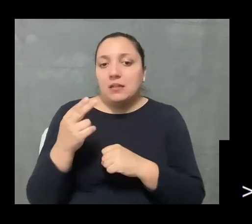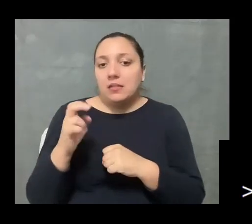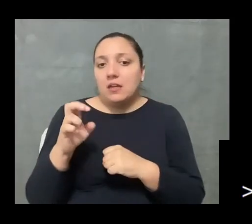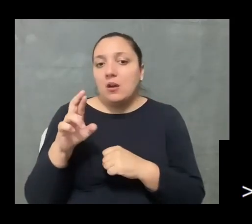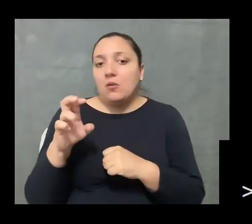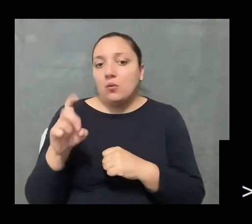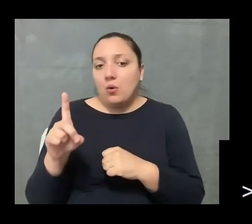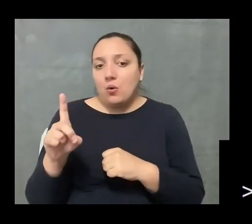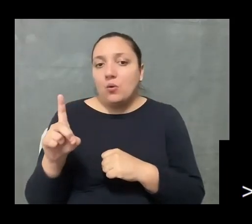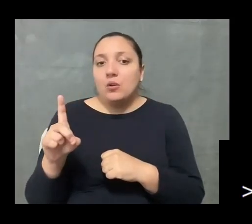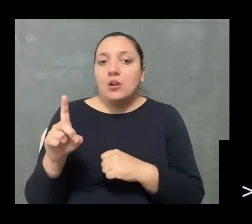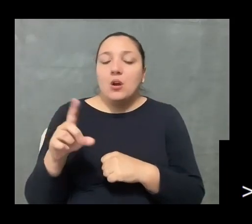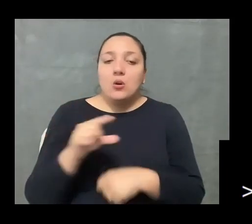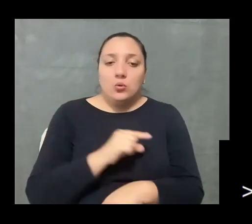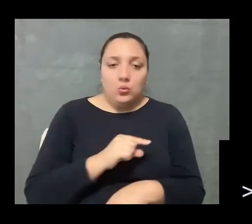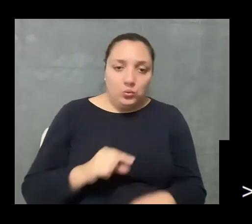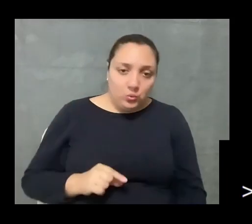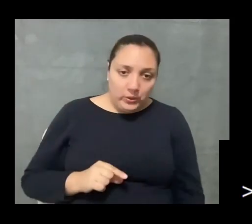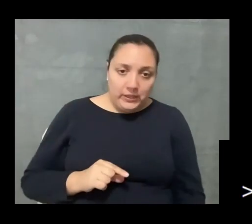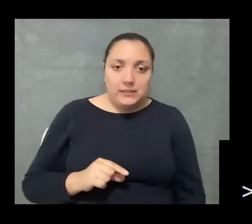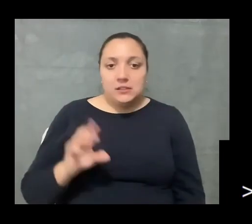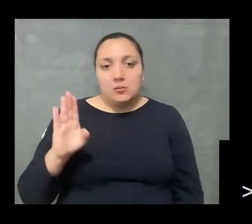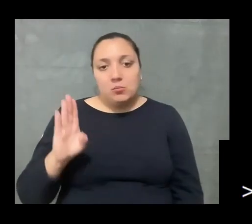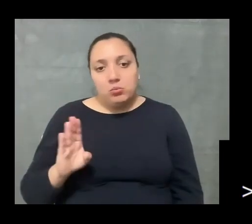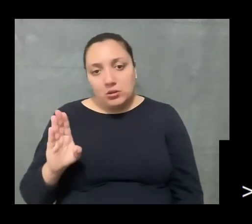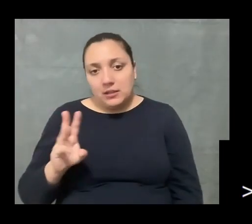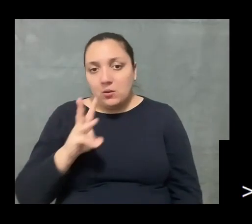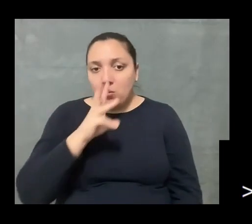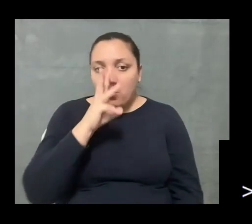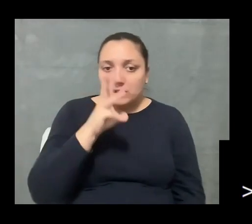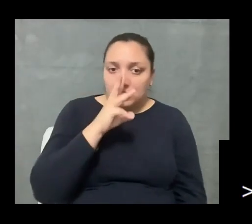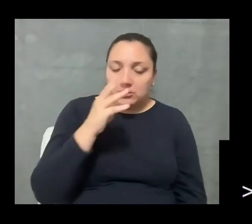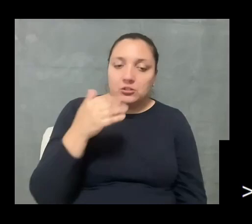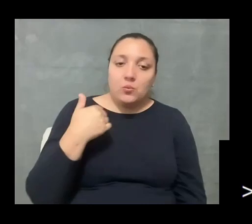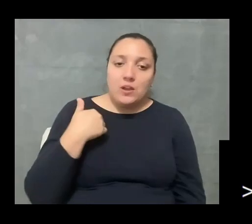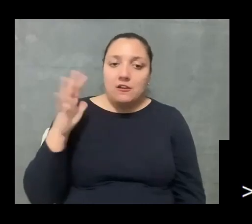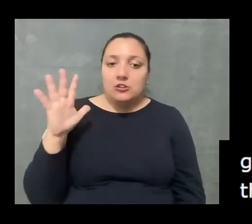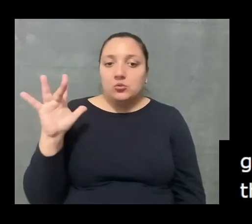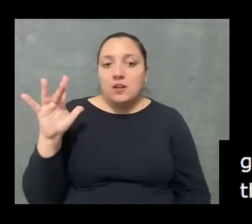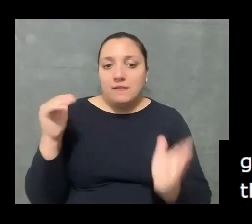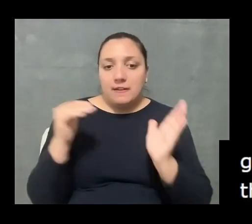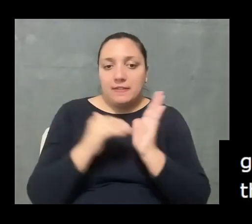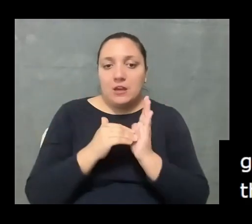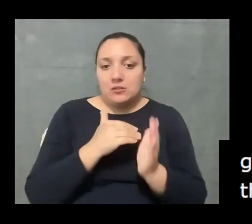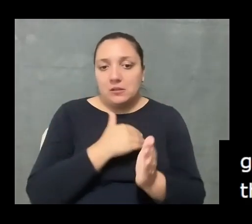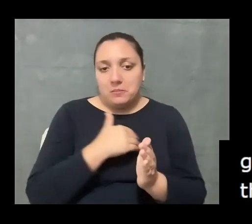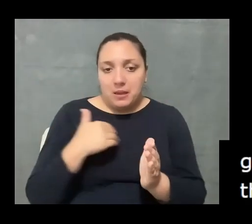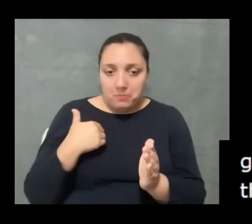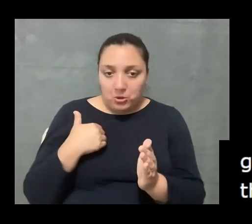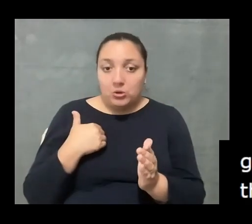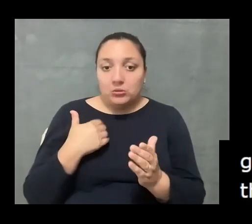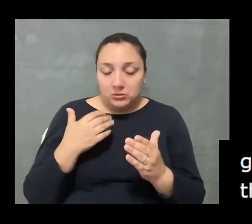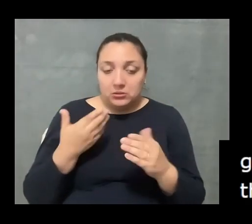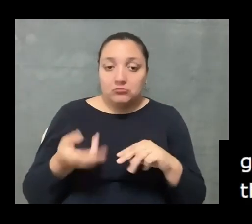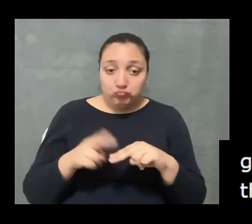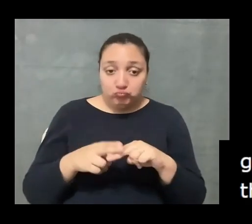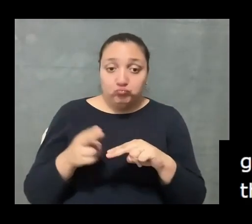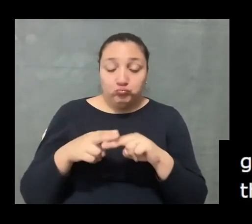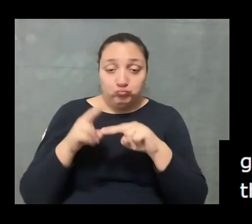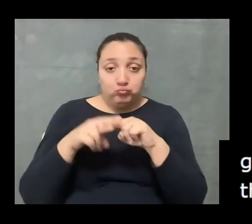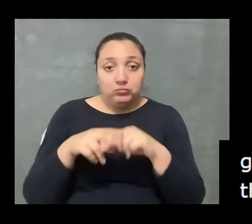Westchester, and 25,000 members and counting. And many are